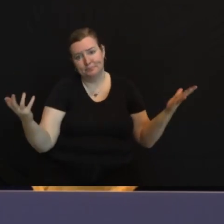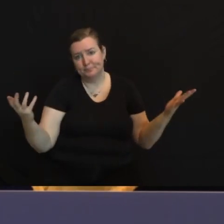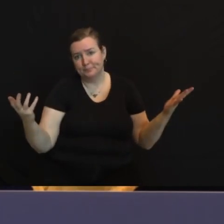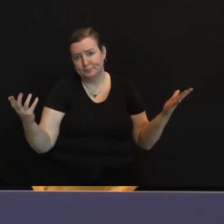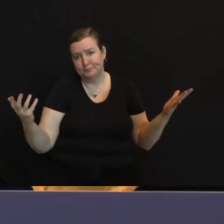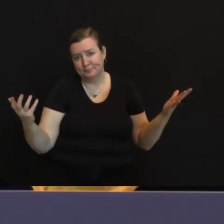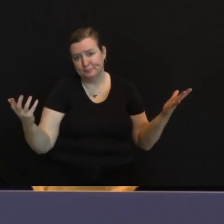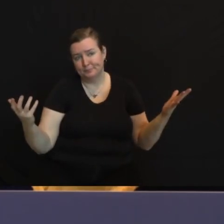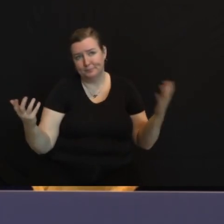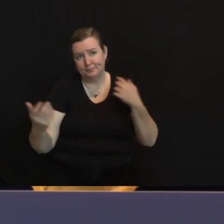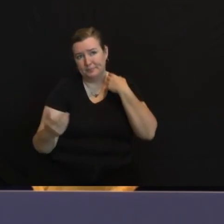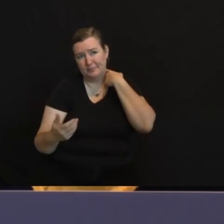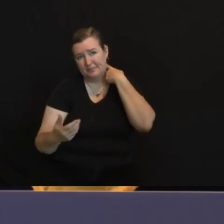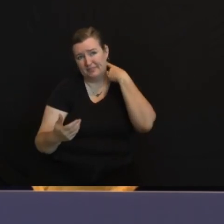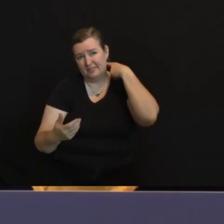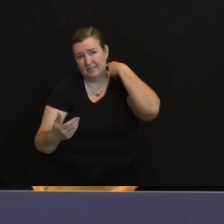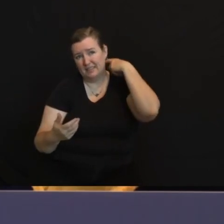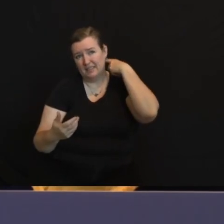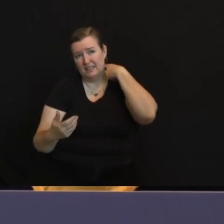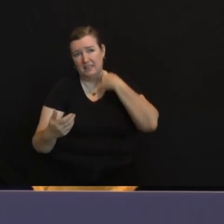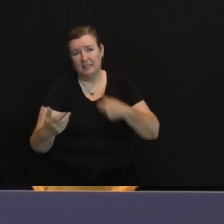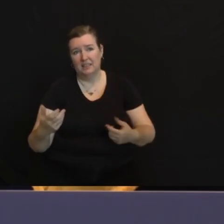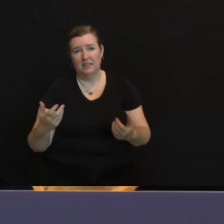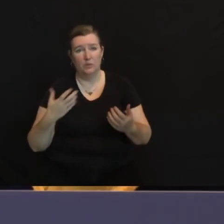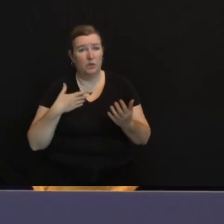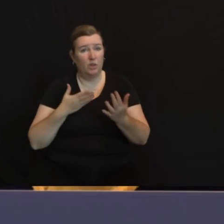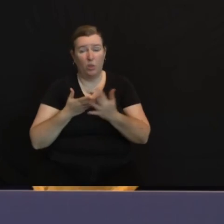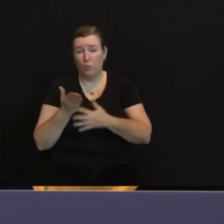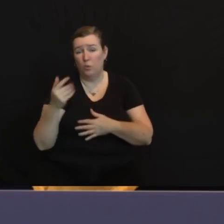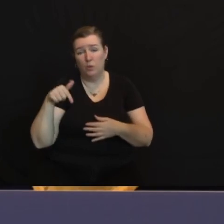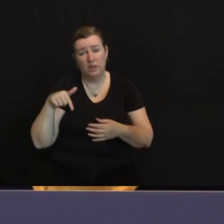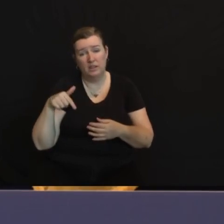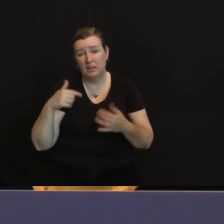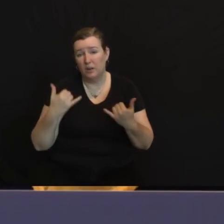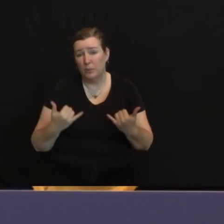This is what we're living with right now in our state and in our country, and I think I would just